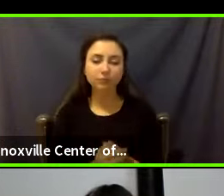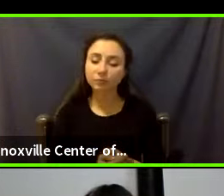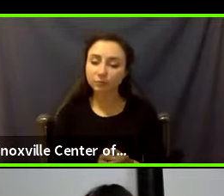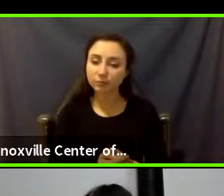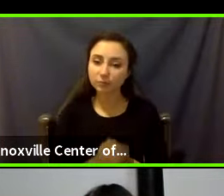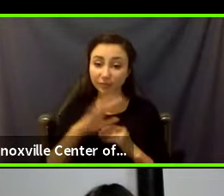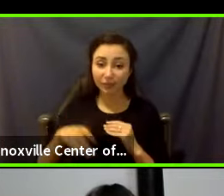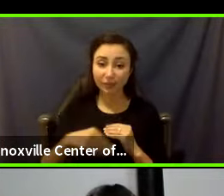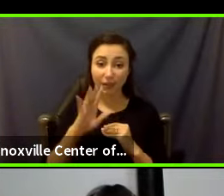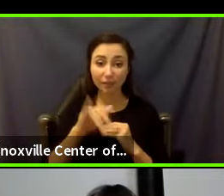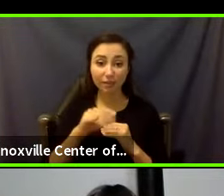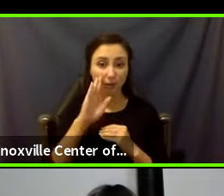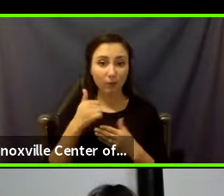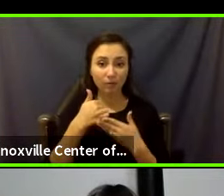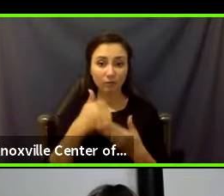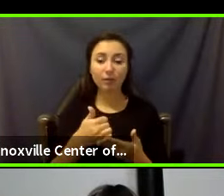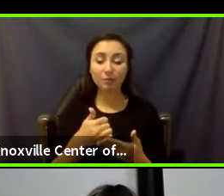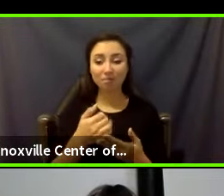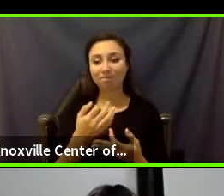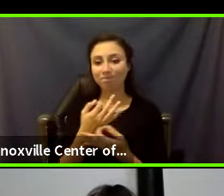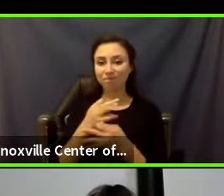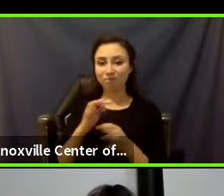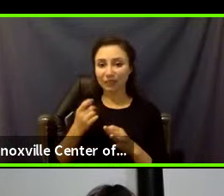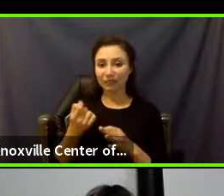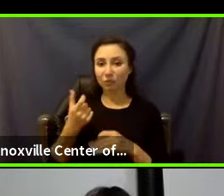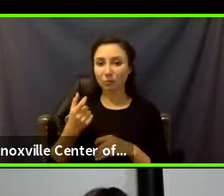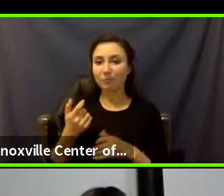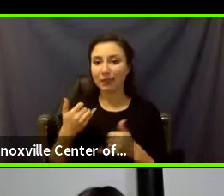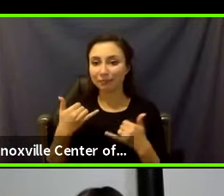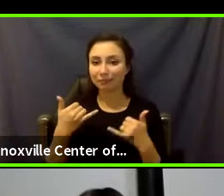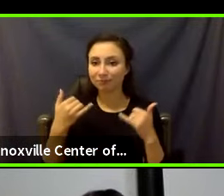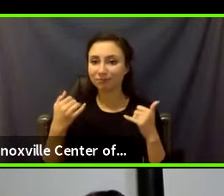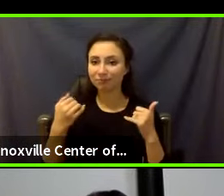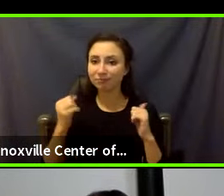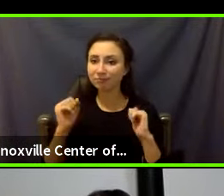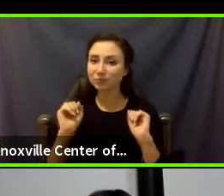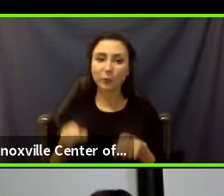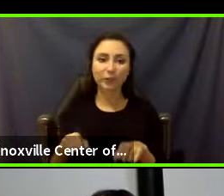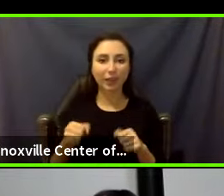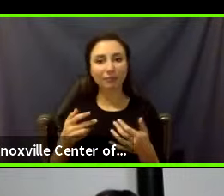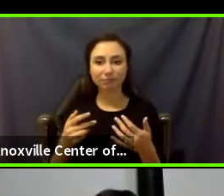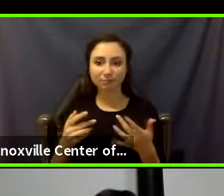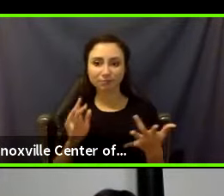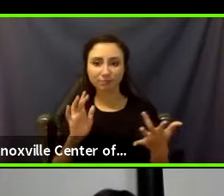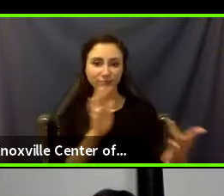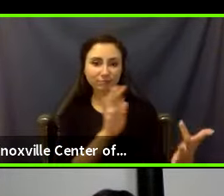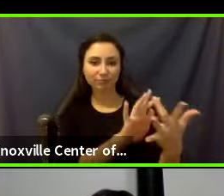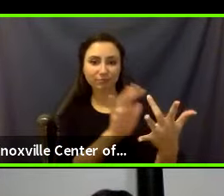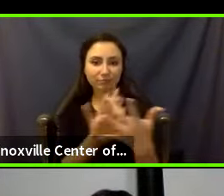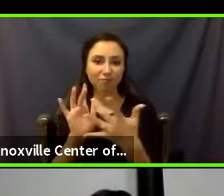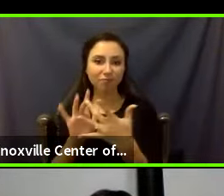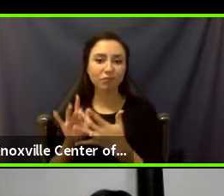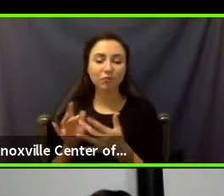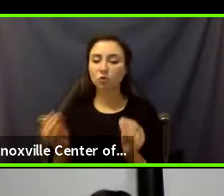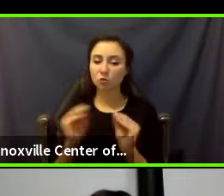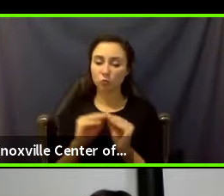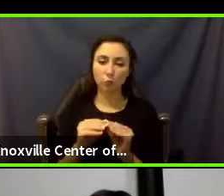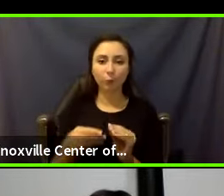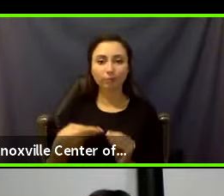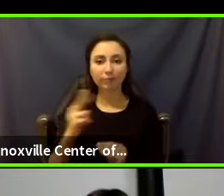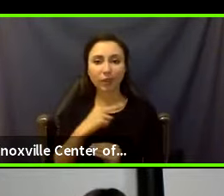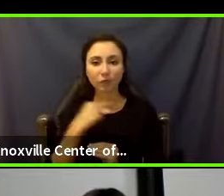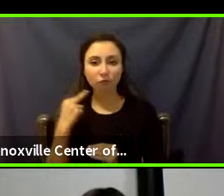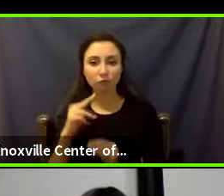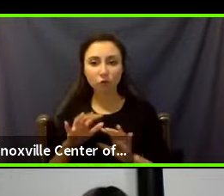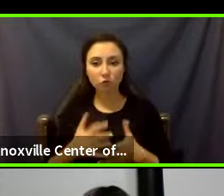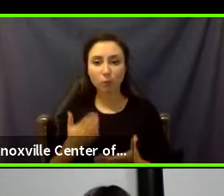addition to that, that will help free us up a little bit to be able to outreach to some higher risk groups that might